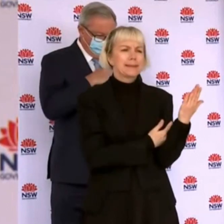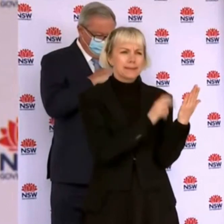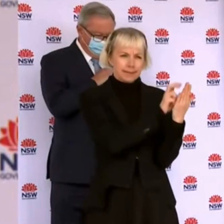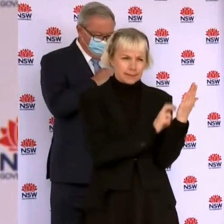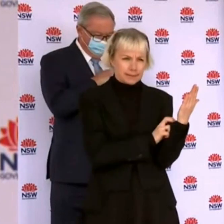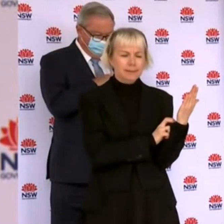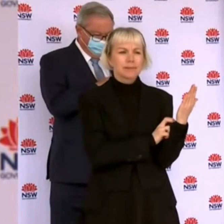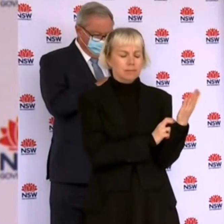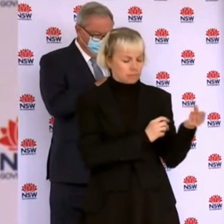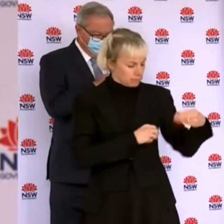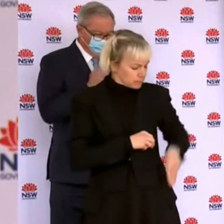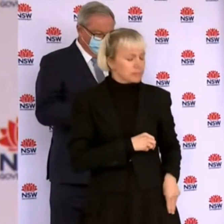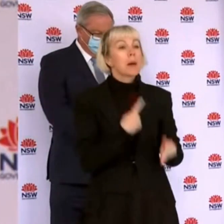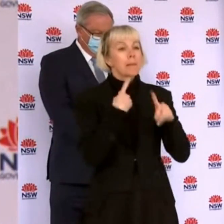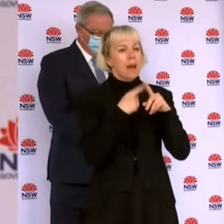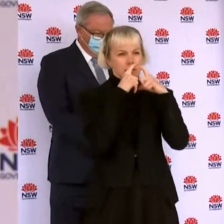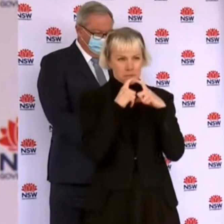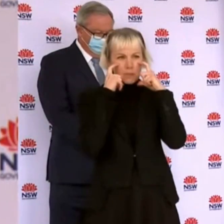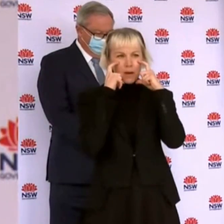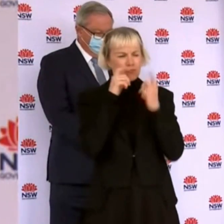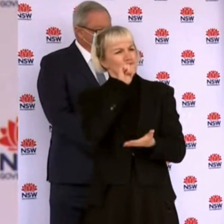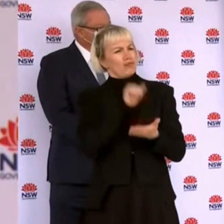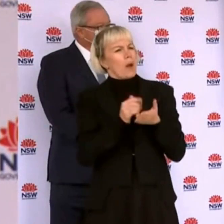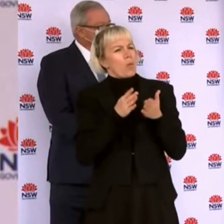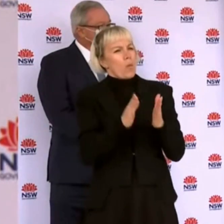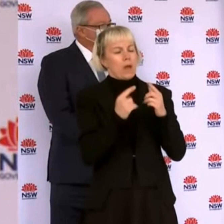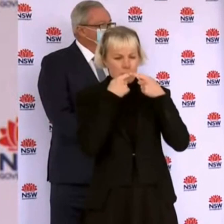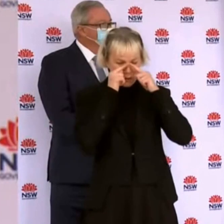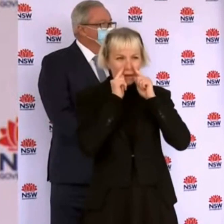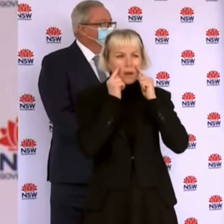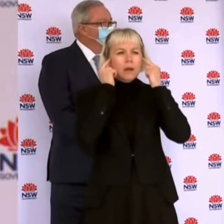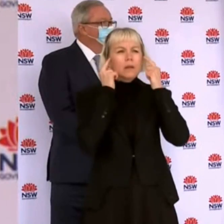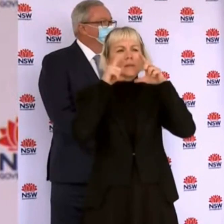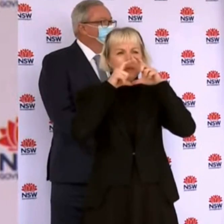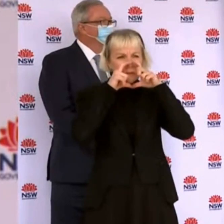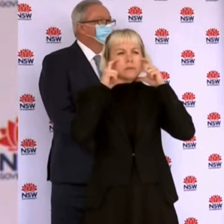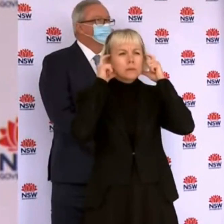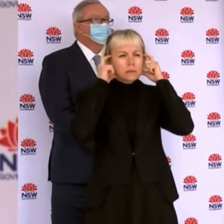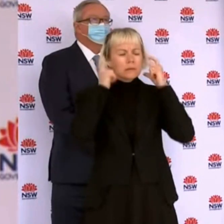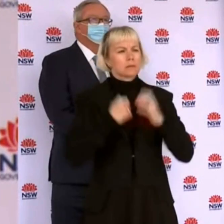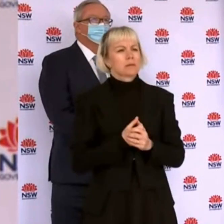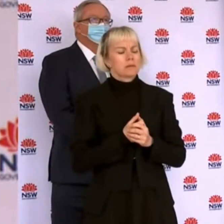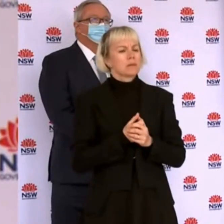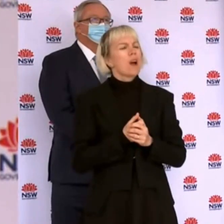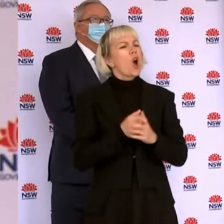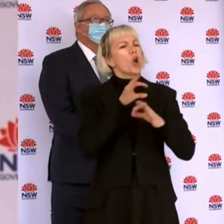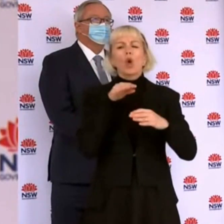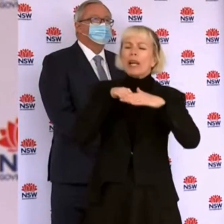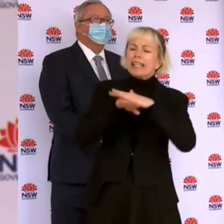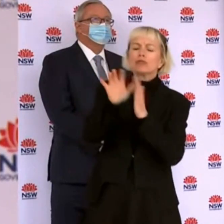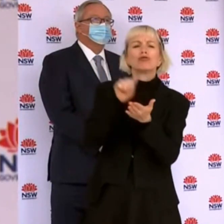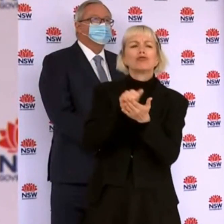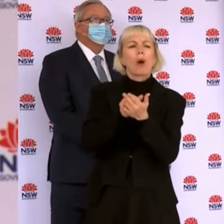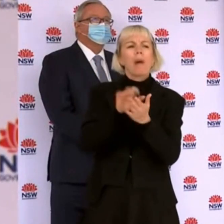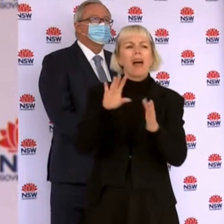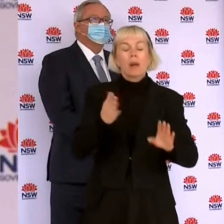correctly over your nose and mouth, and put it on well ahead of when you're entering the premises to make sure that you're keeping